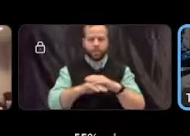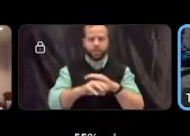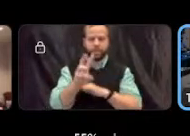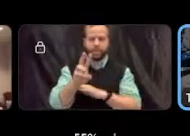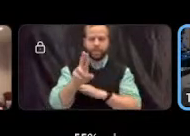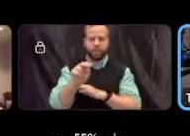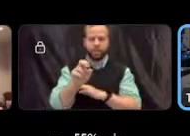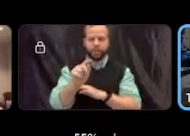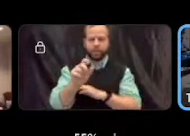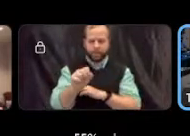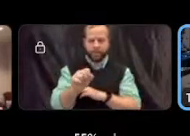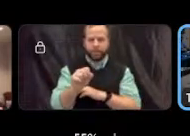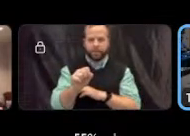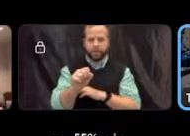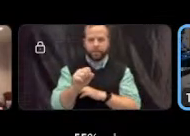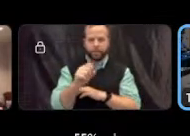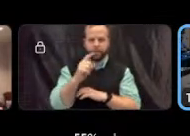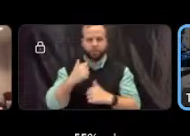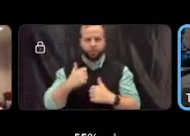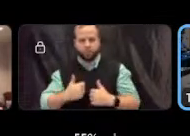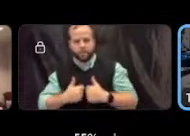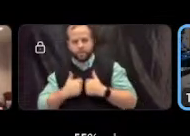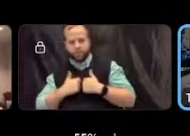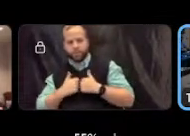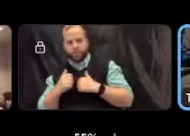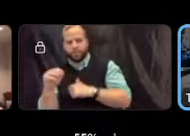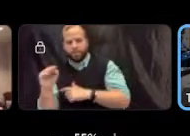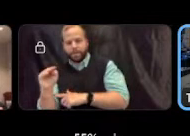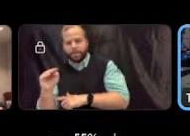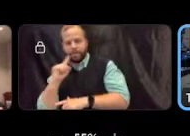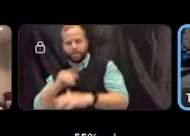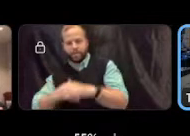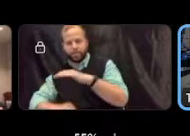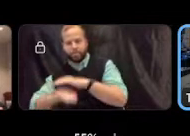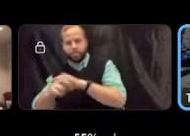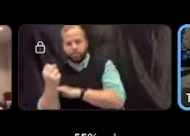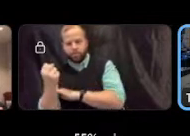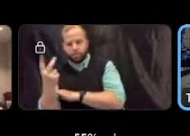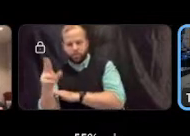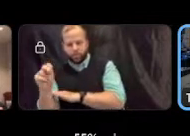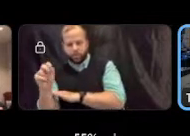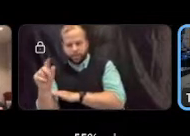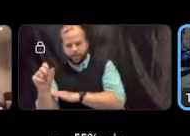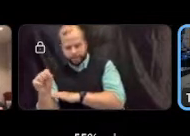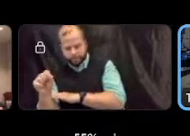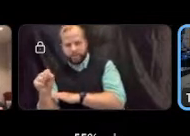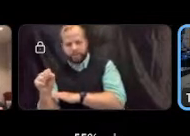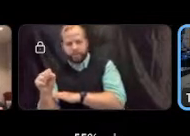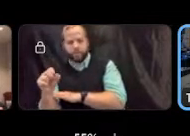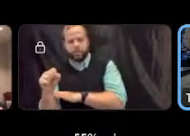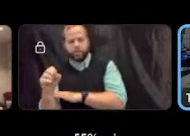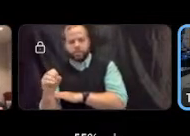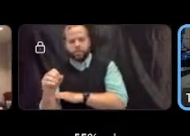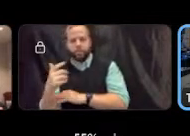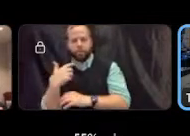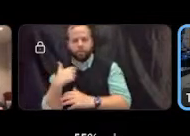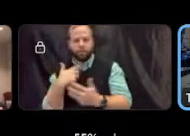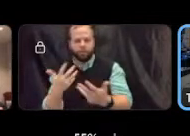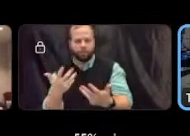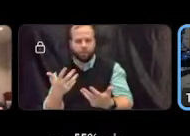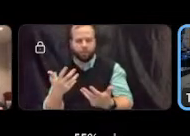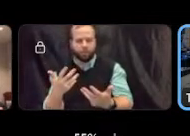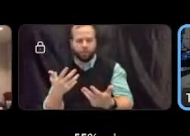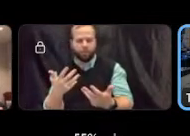acre. Residential medium is up to 12 units per acre. So that's the density change in between the two